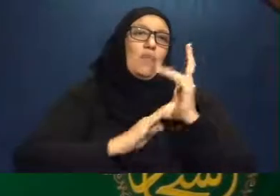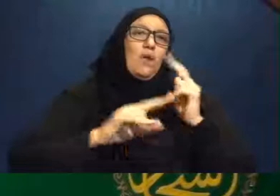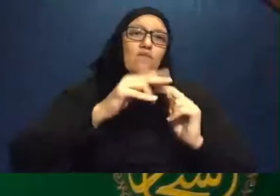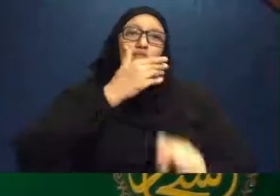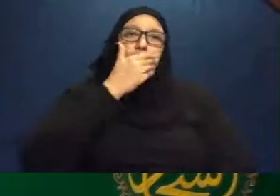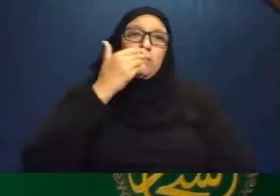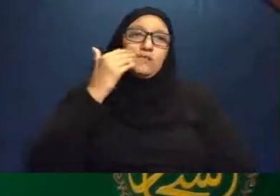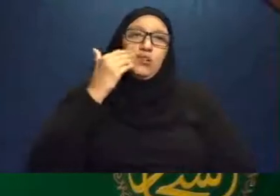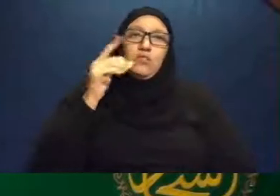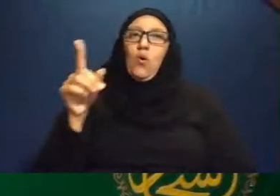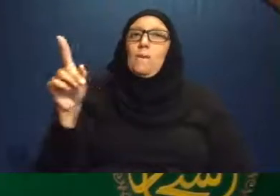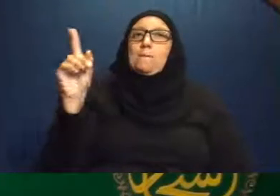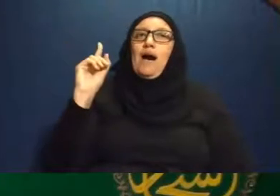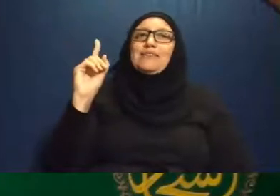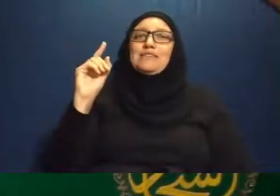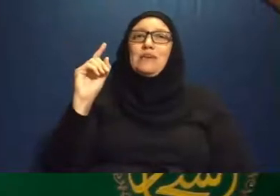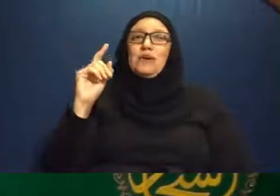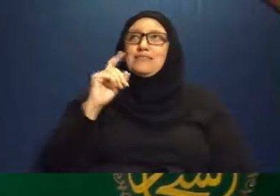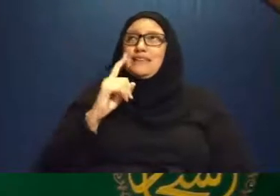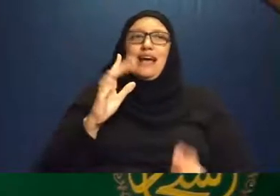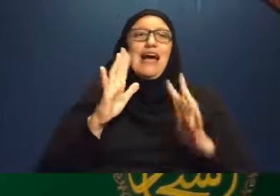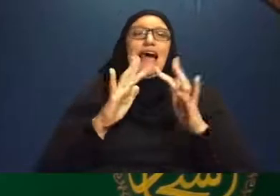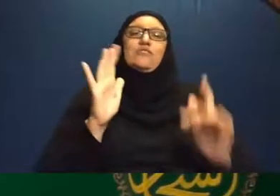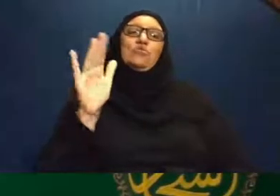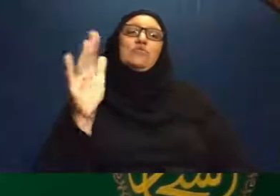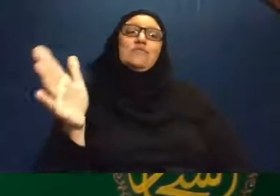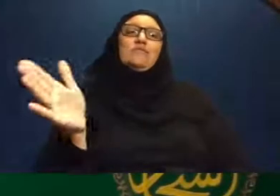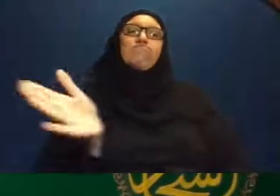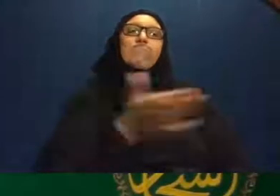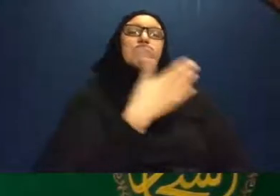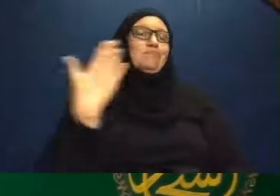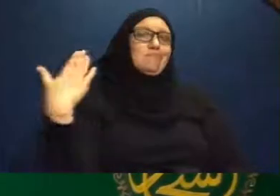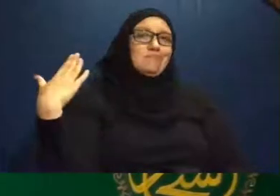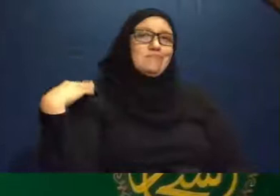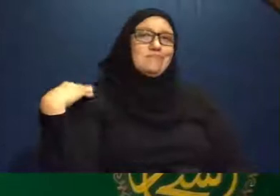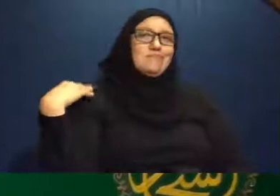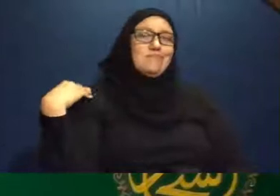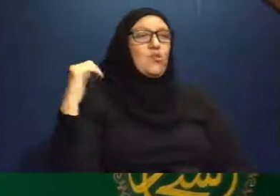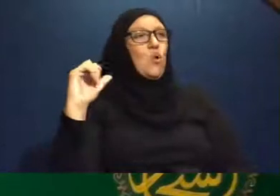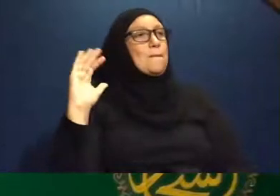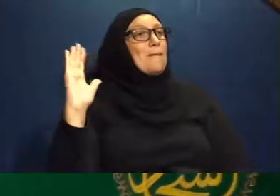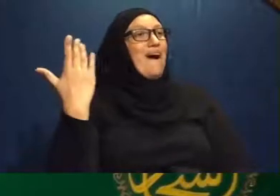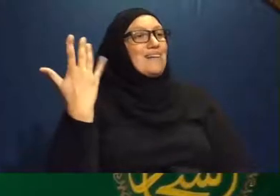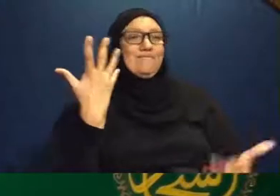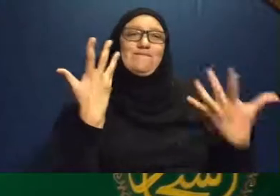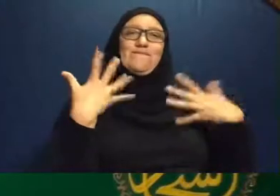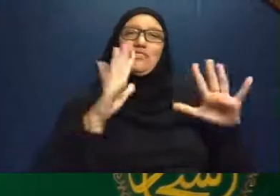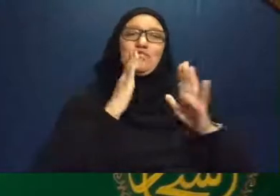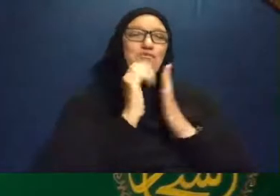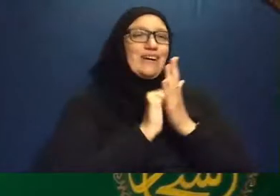of Ramadan, the Almighty God says, angels tap on your shoulder, your past by the grace of God is